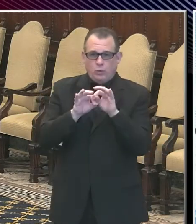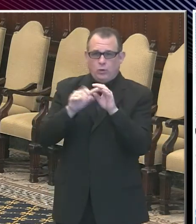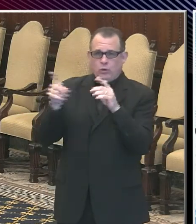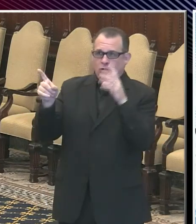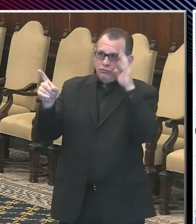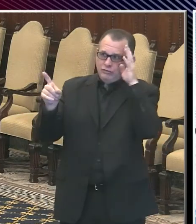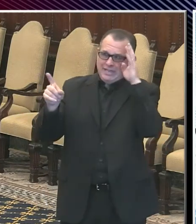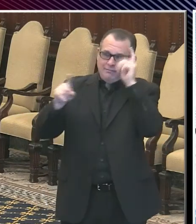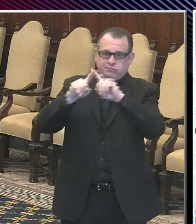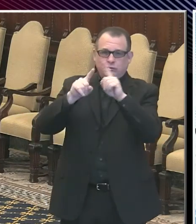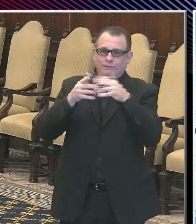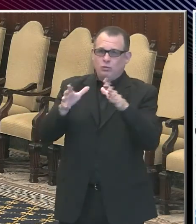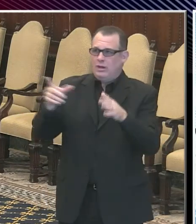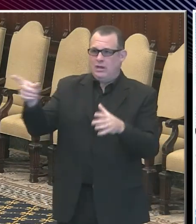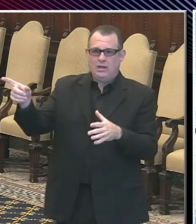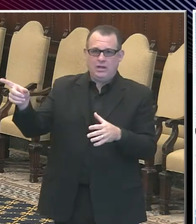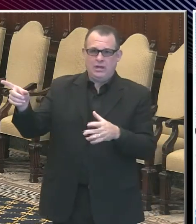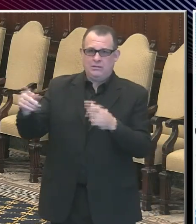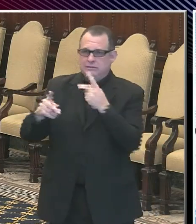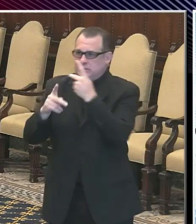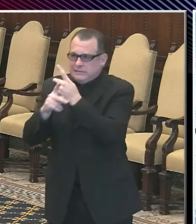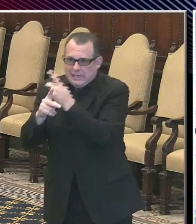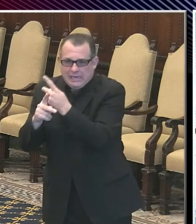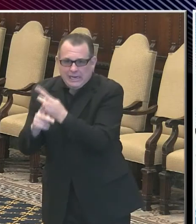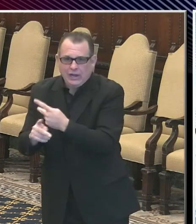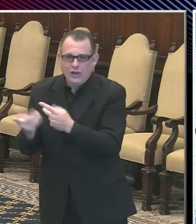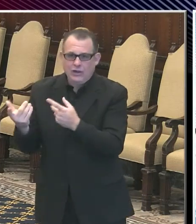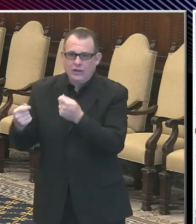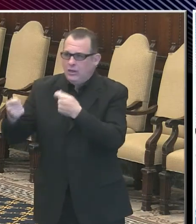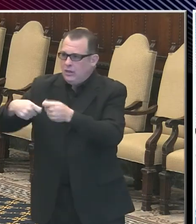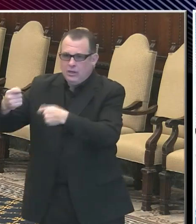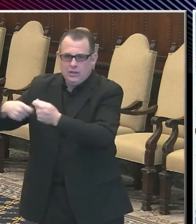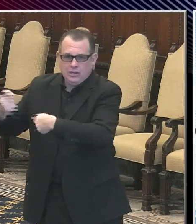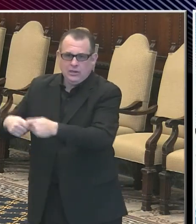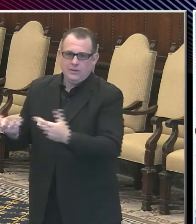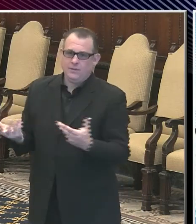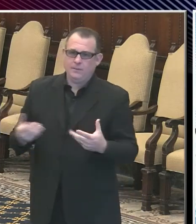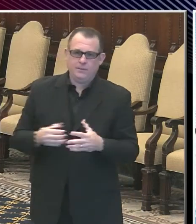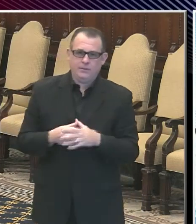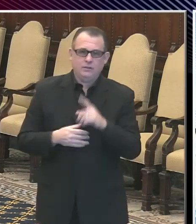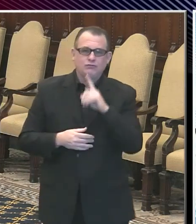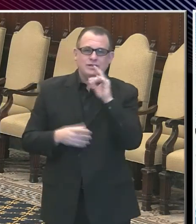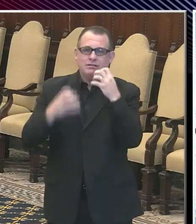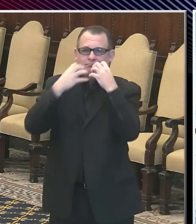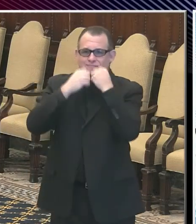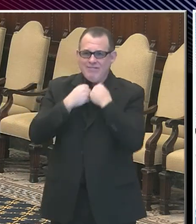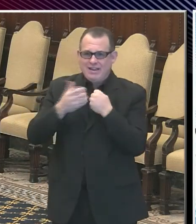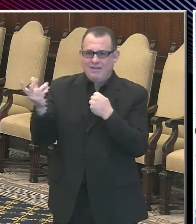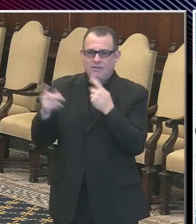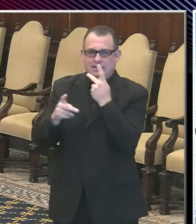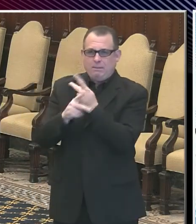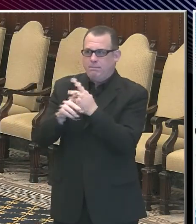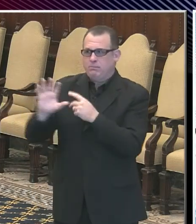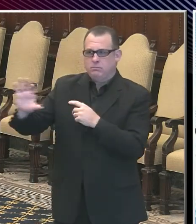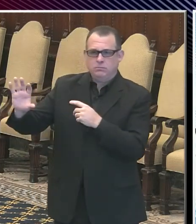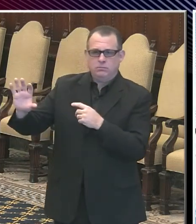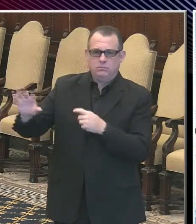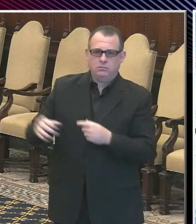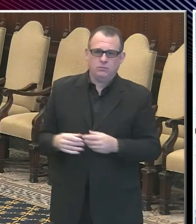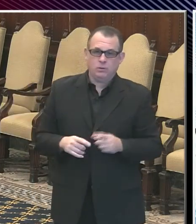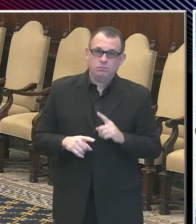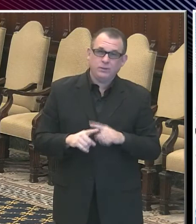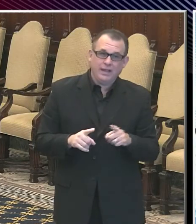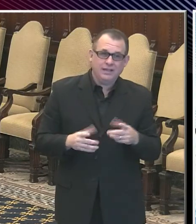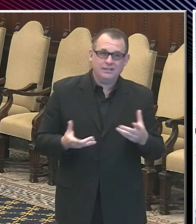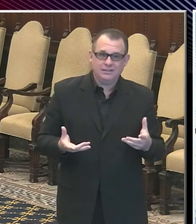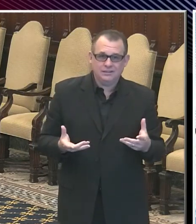they've had to ration their PPE, and in order to make sure that their employees are as protected as they can be. But it's certainly